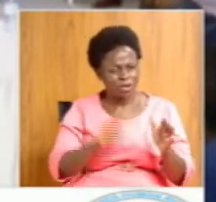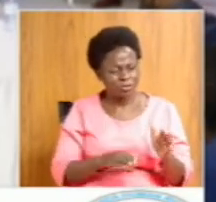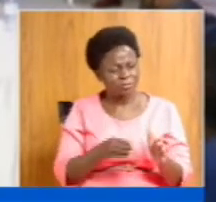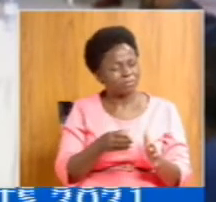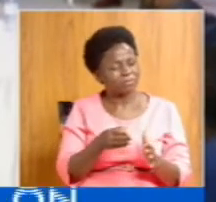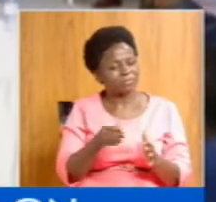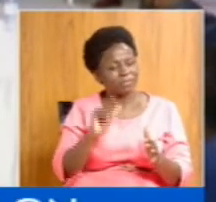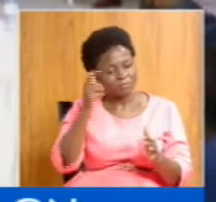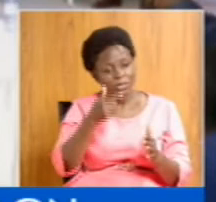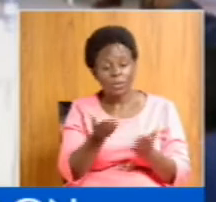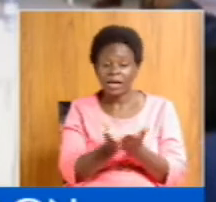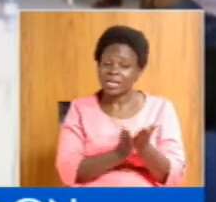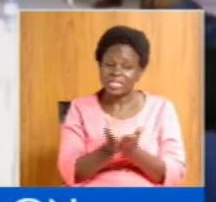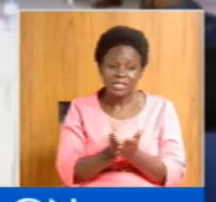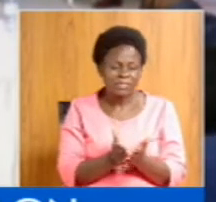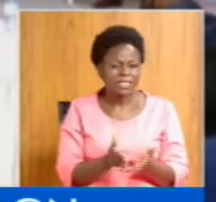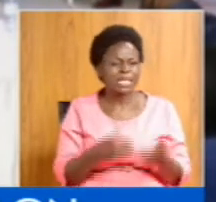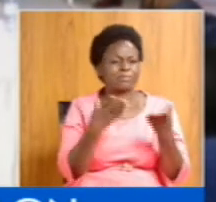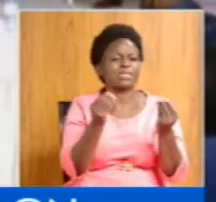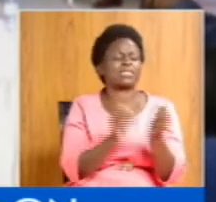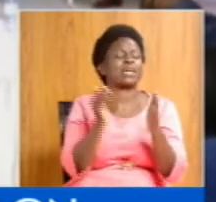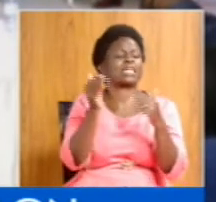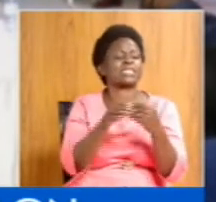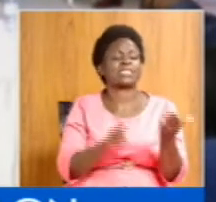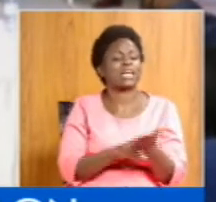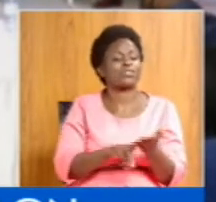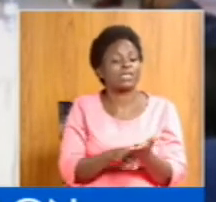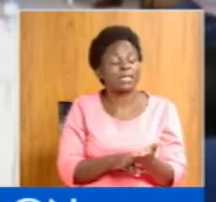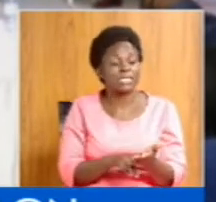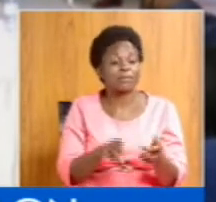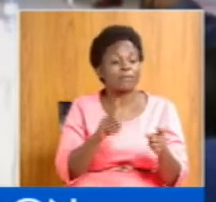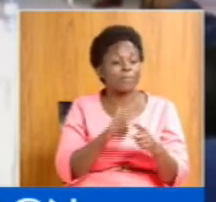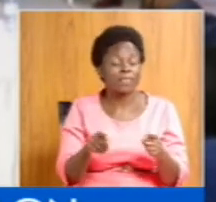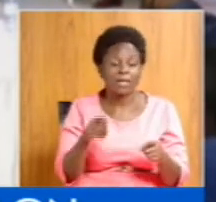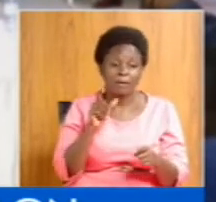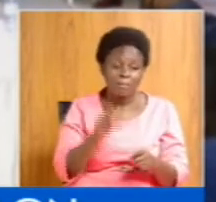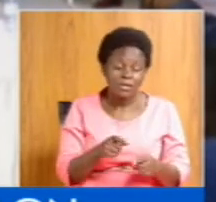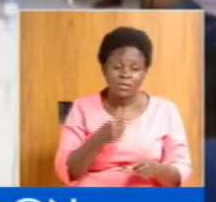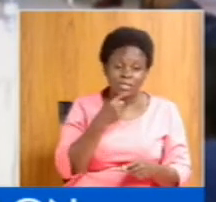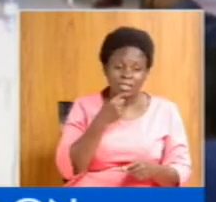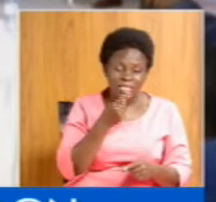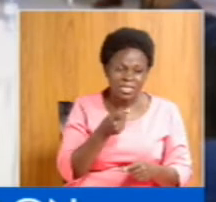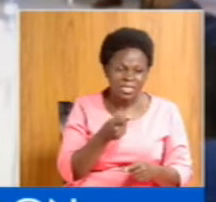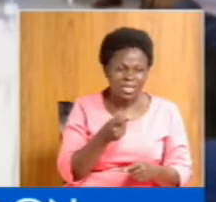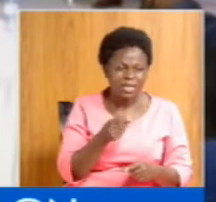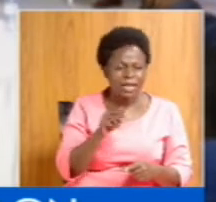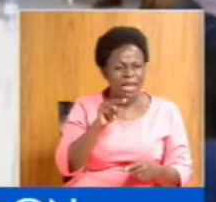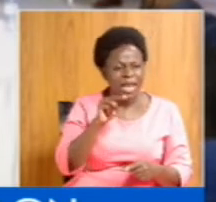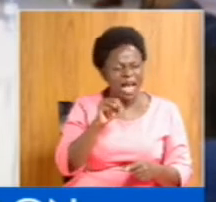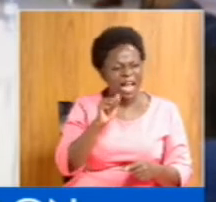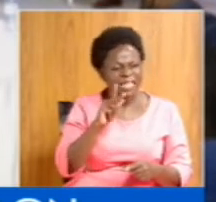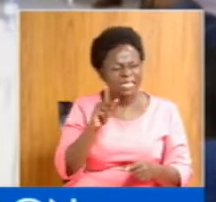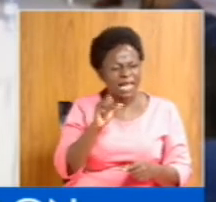where services are supposed to be easily accessed and utilized and somebody says Nakasaga